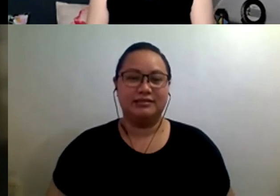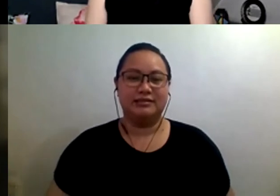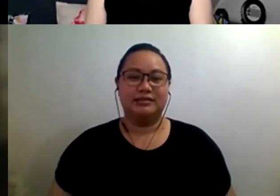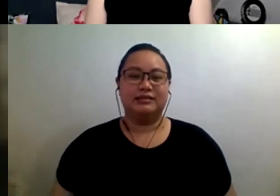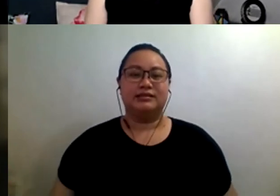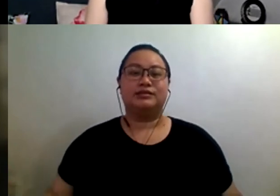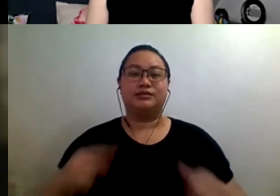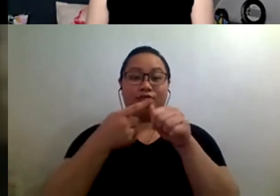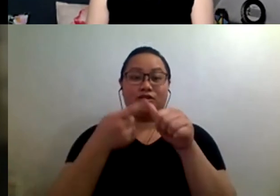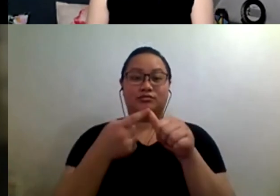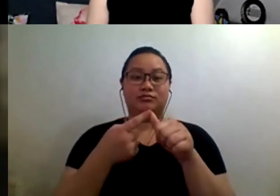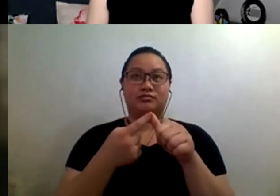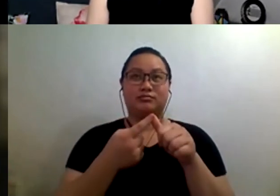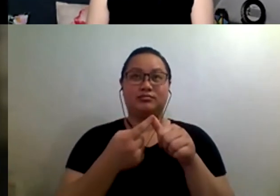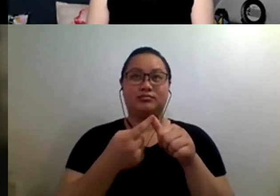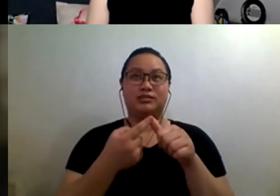First of all,